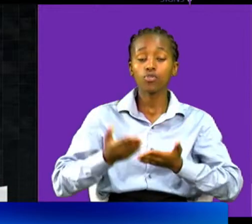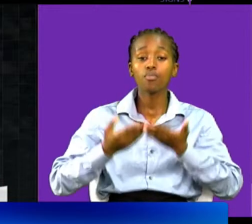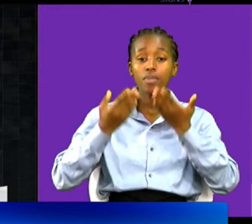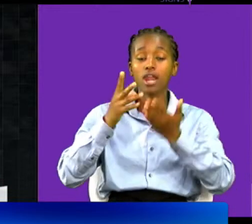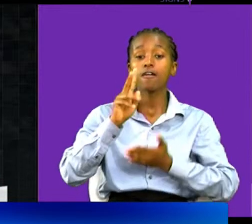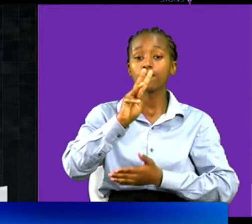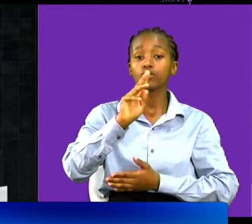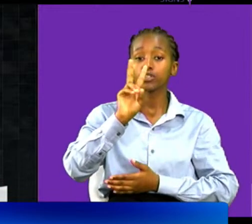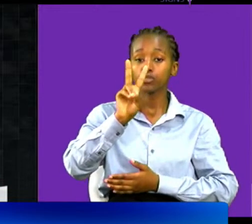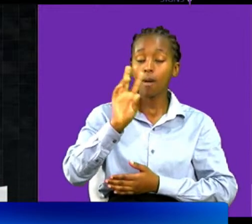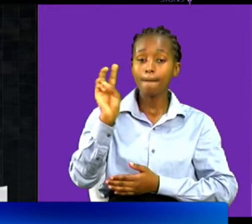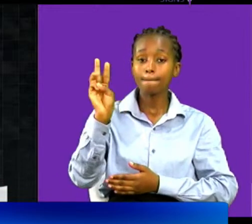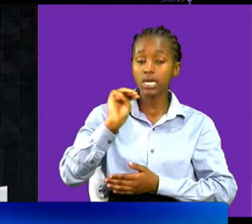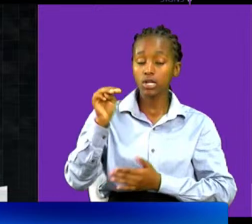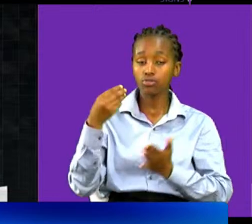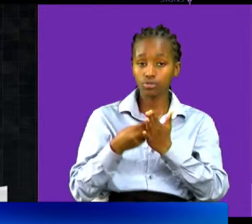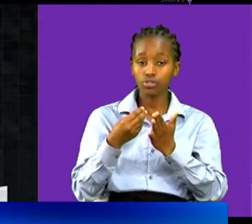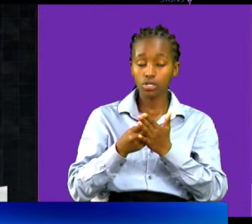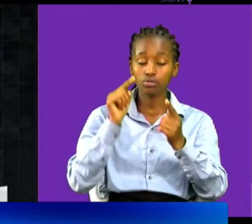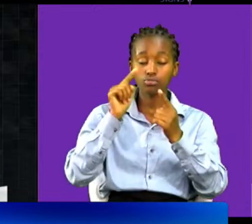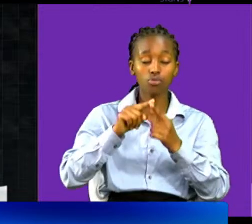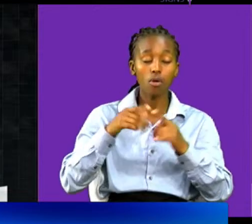in Kikuyu constituency.